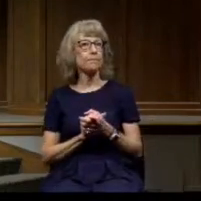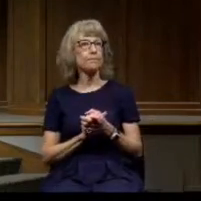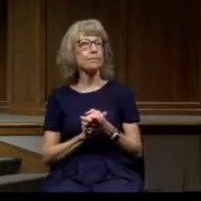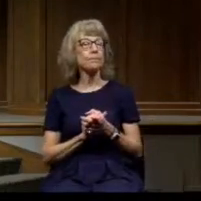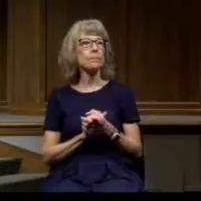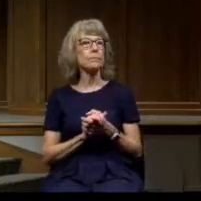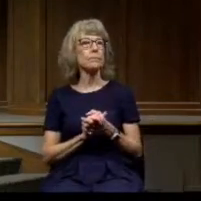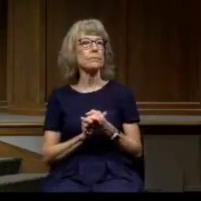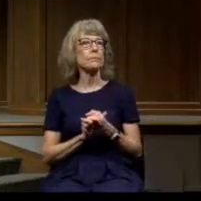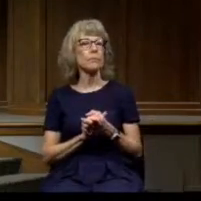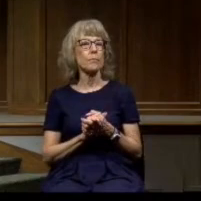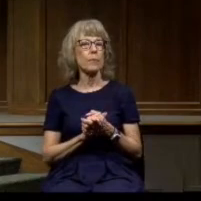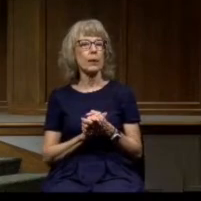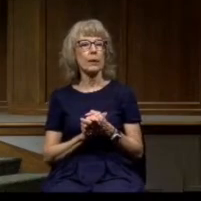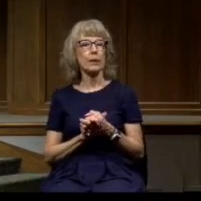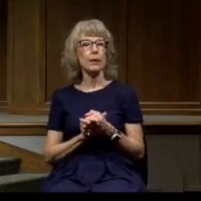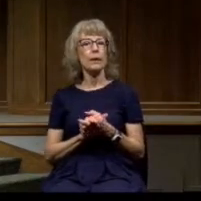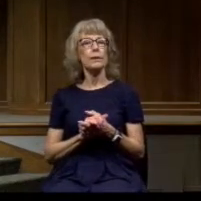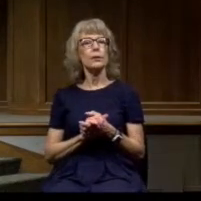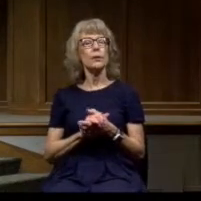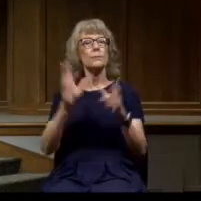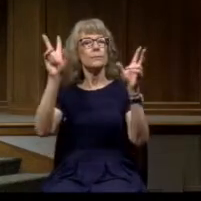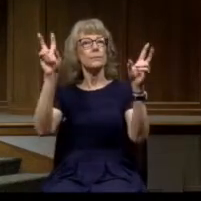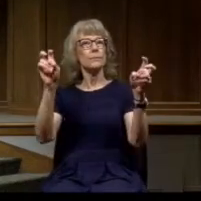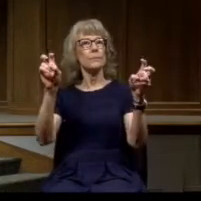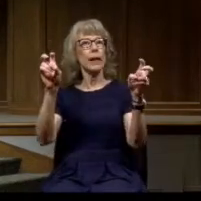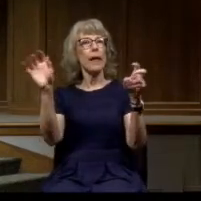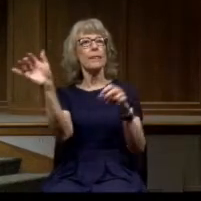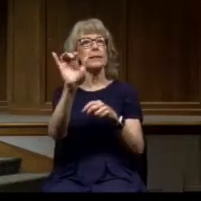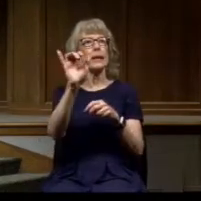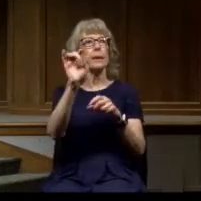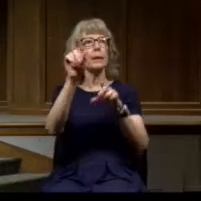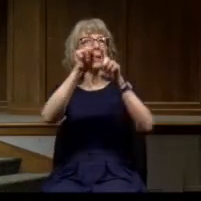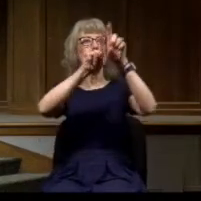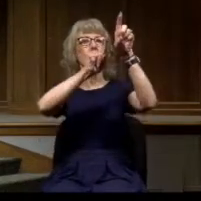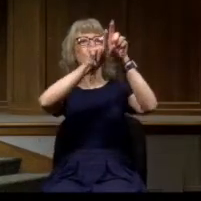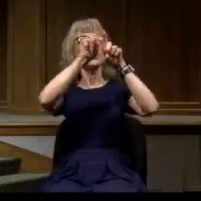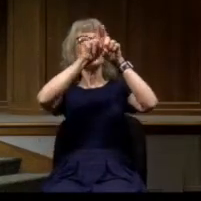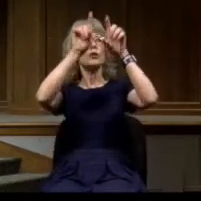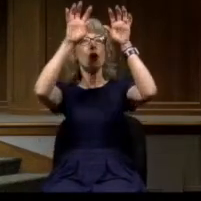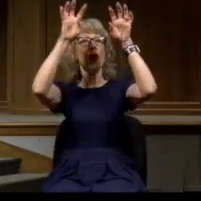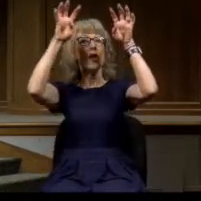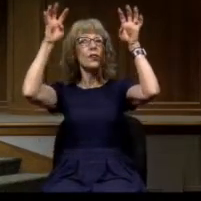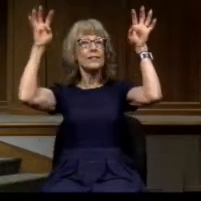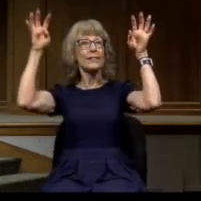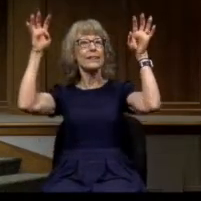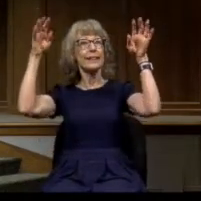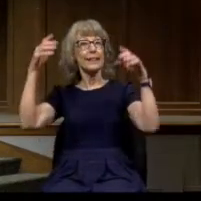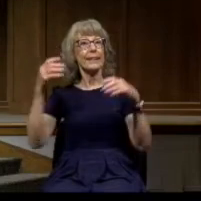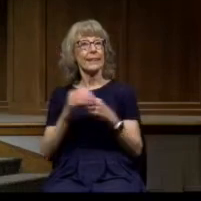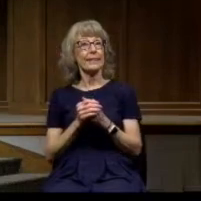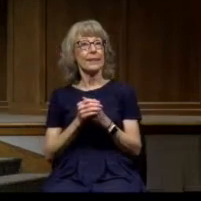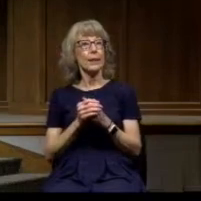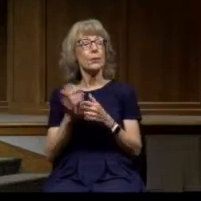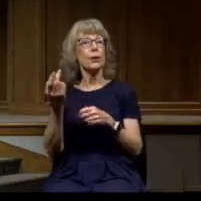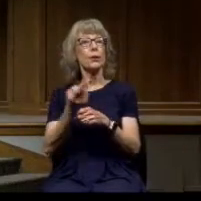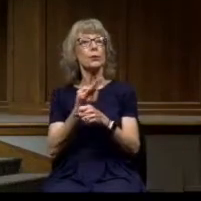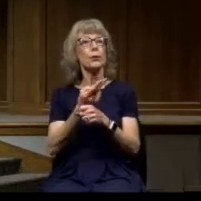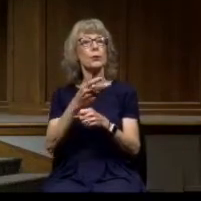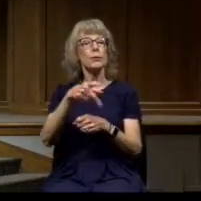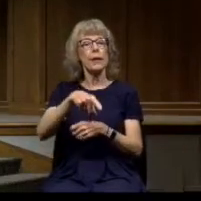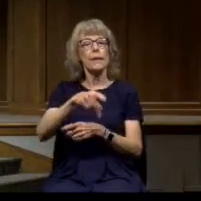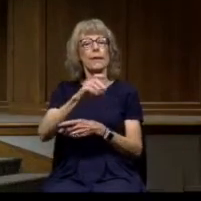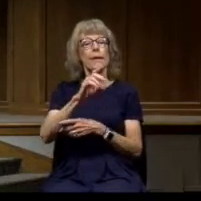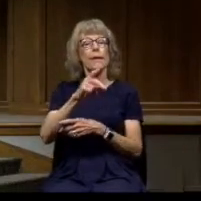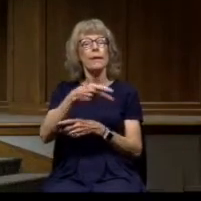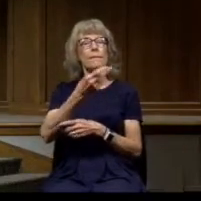is entitled, Like Stars in the Sky. And the whole metaphor the next few weeks comes from Philippians chapter 2, where Paul talks